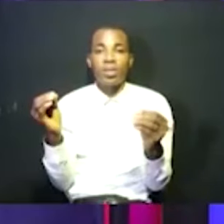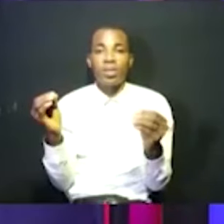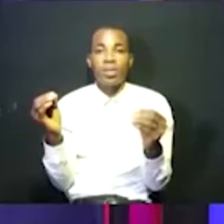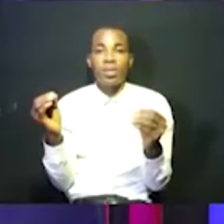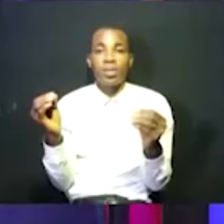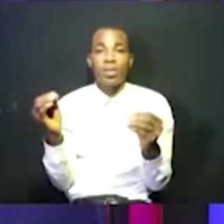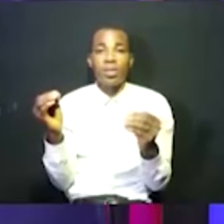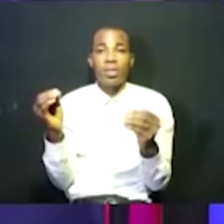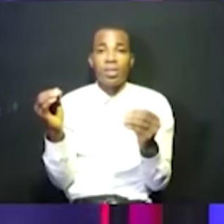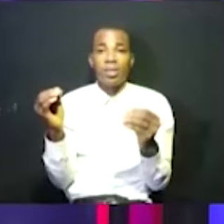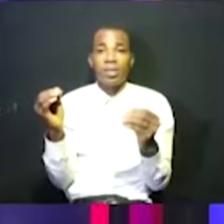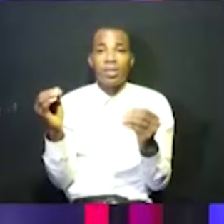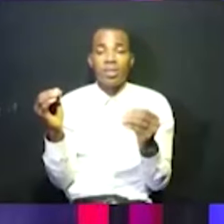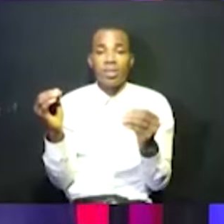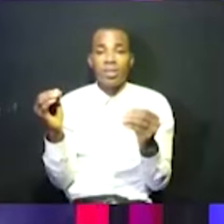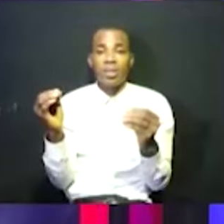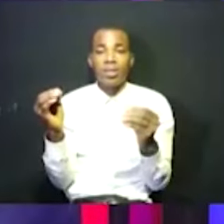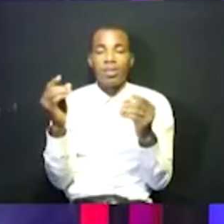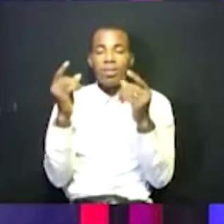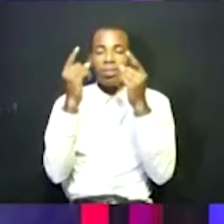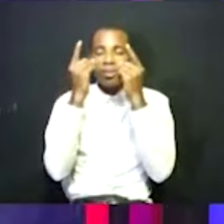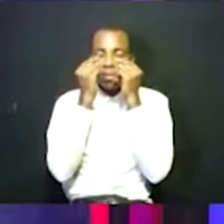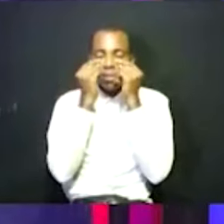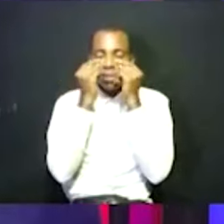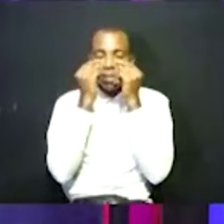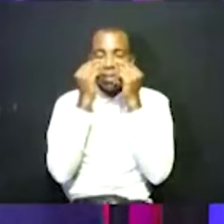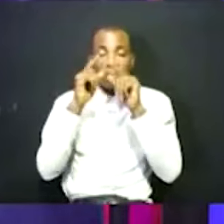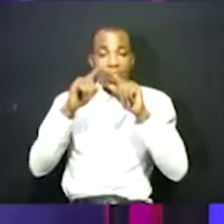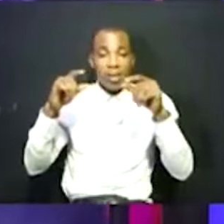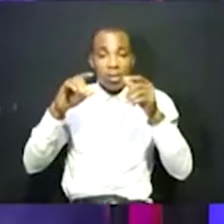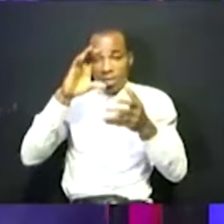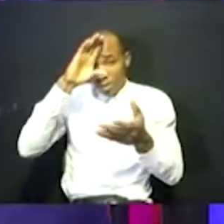married because they find favor with the